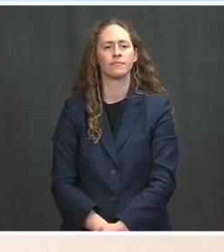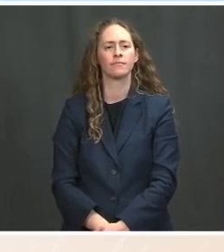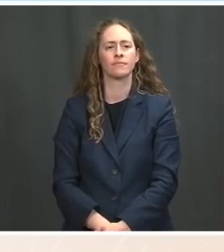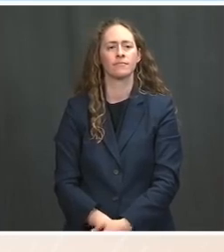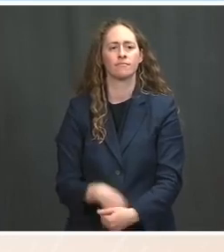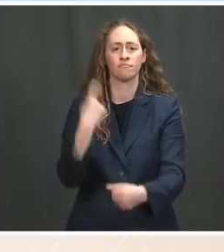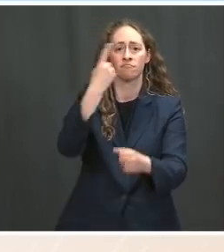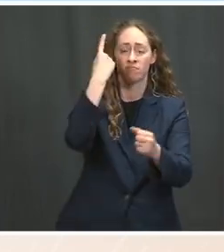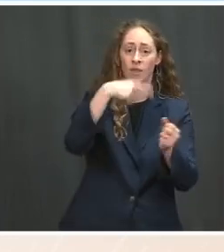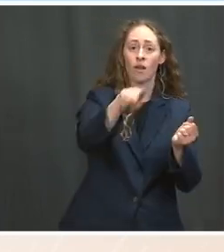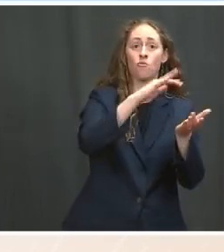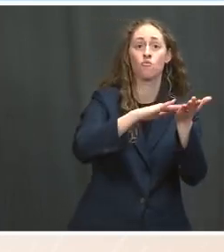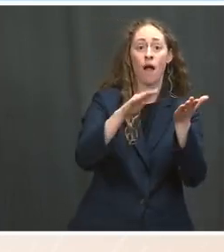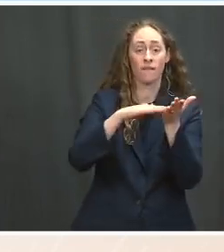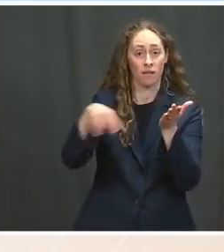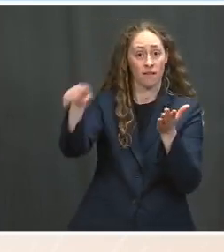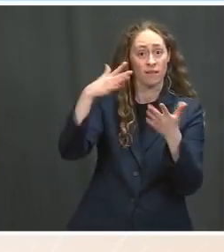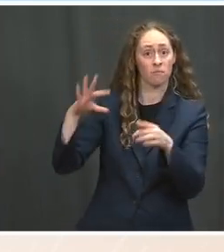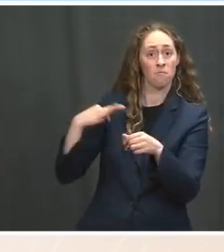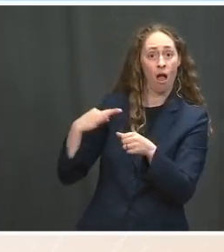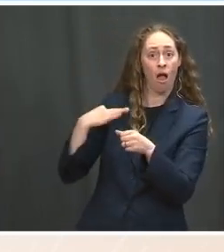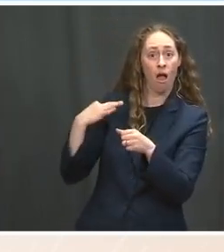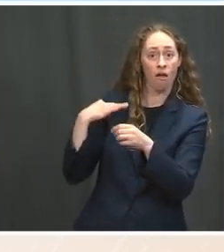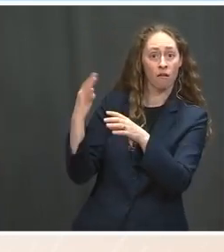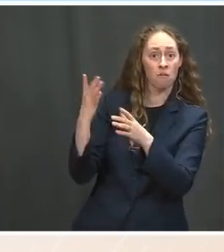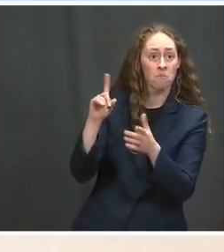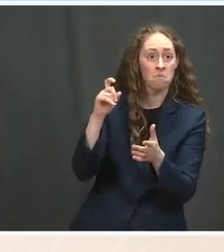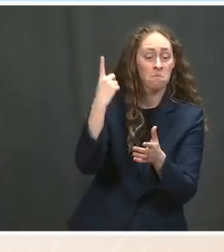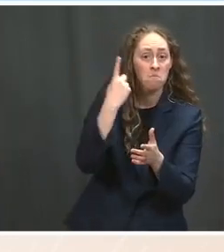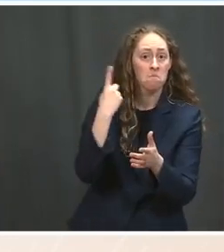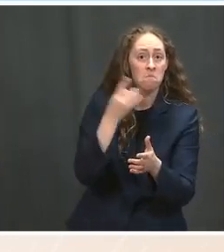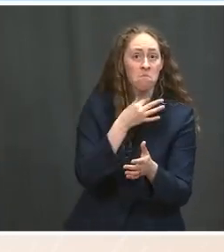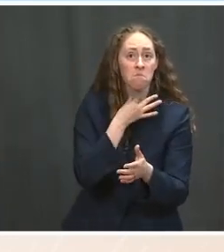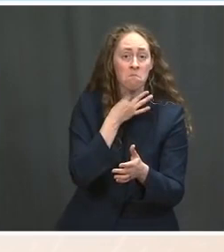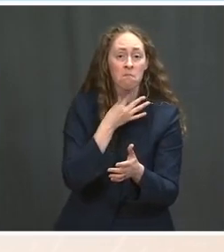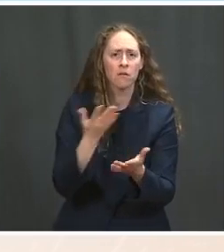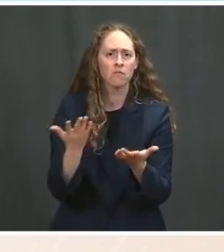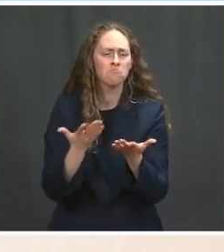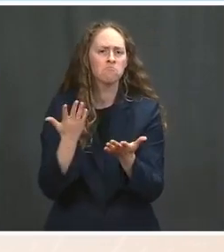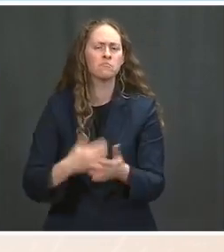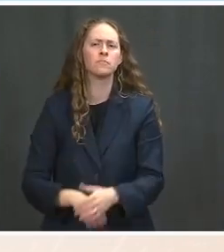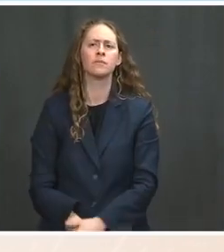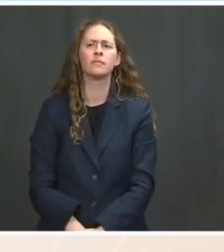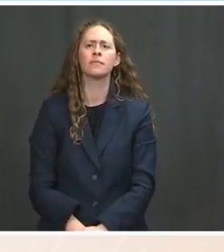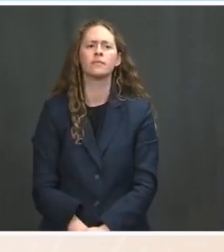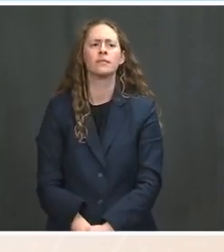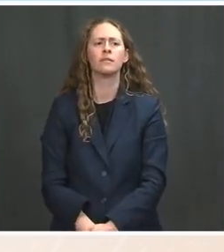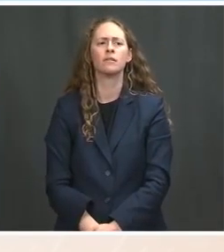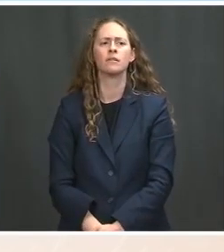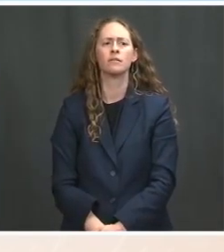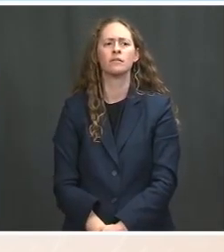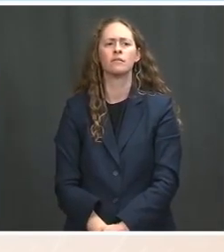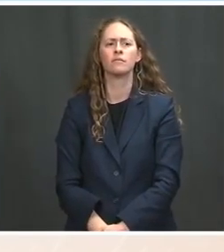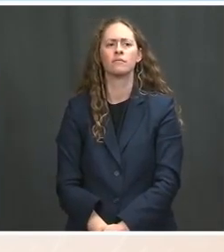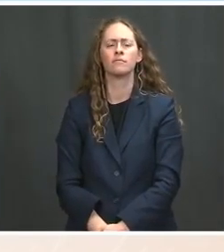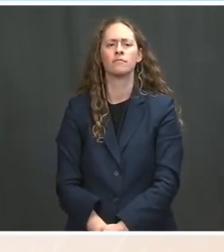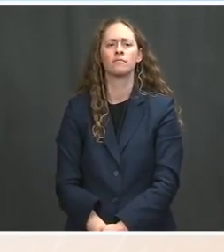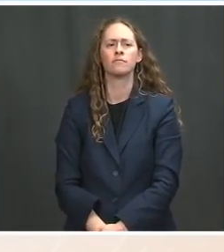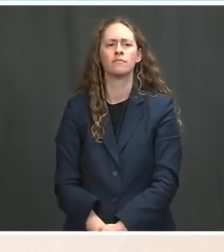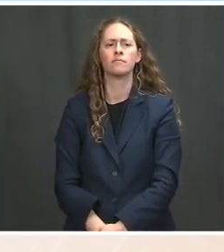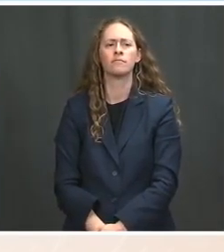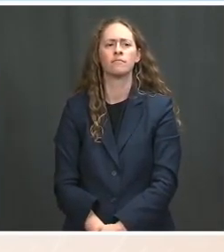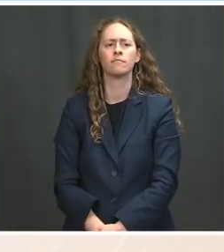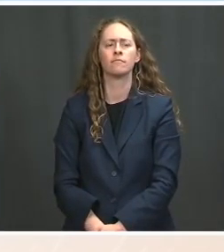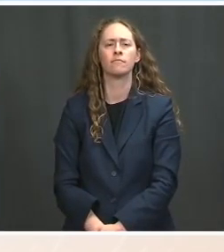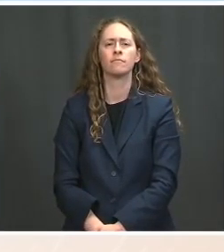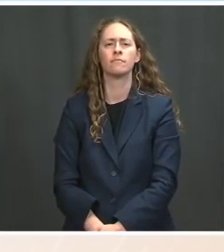Jones Act compliant ships are truly available right now, not under contract near the Gulf, et cetera, that help? So I can't speak to